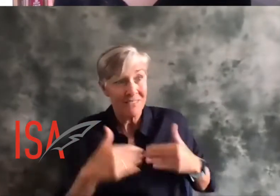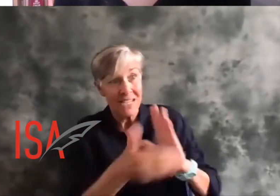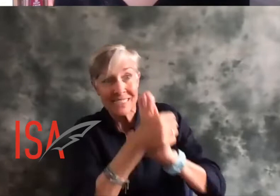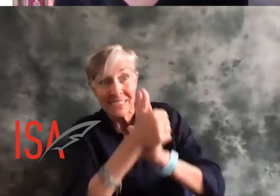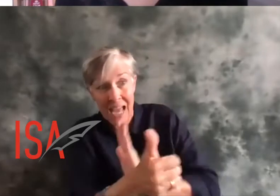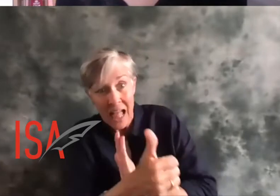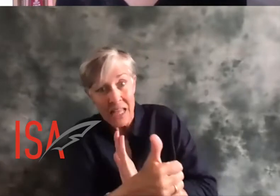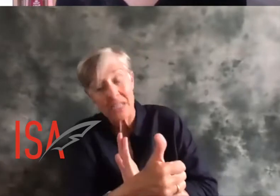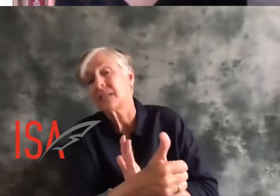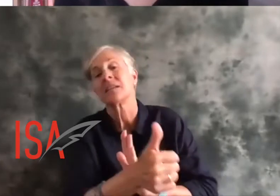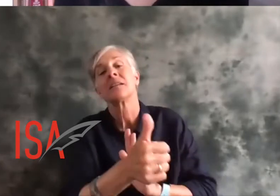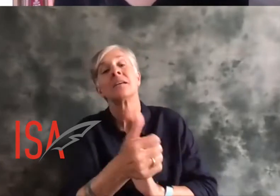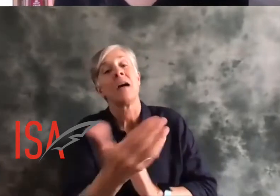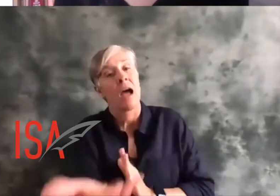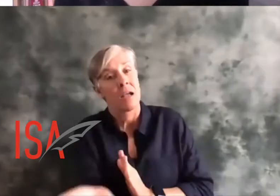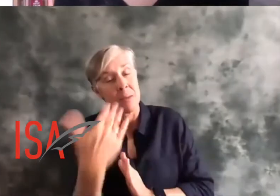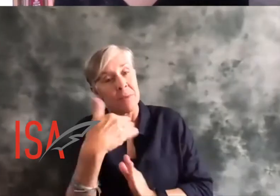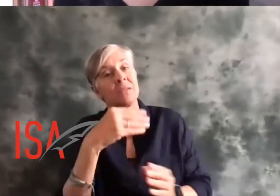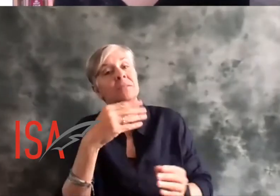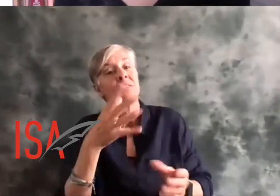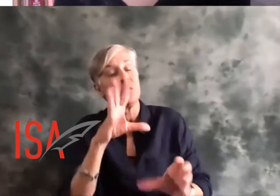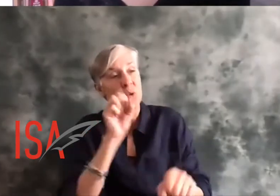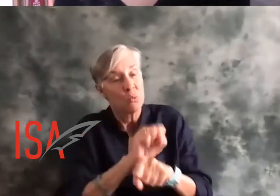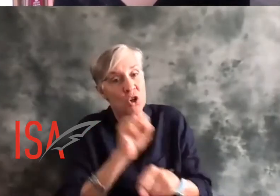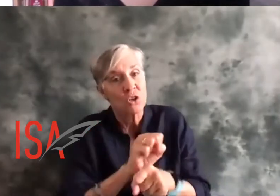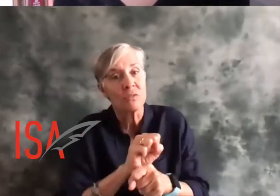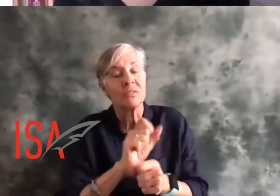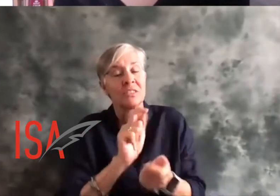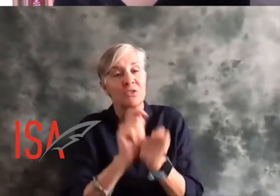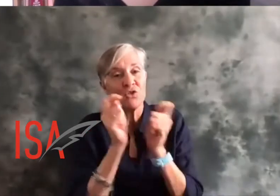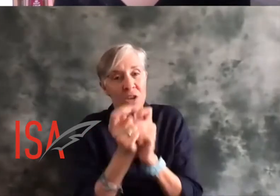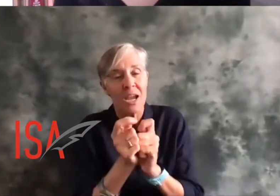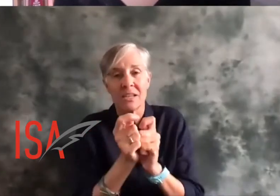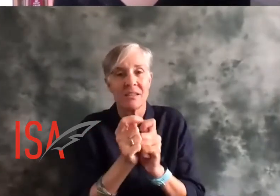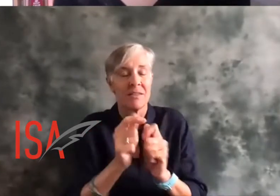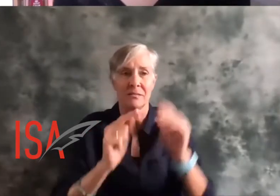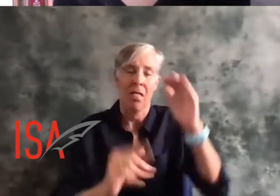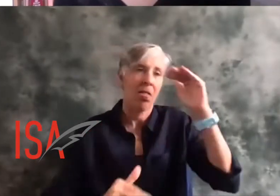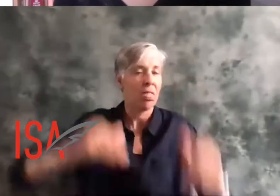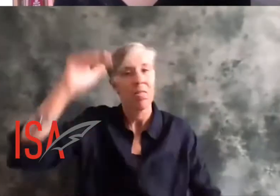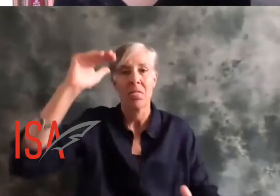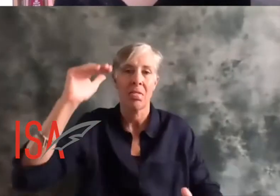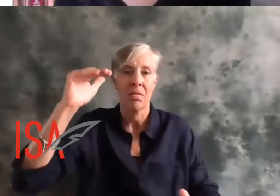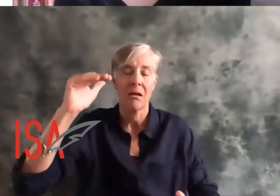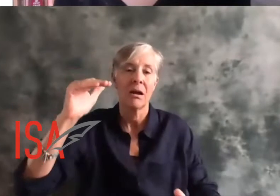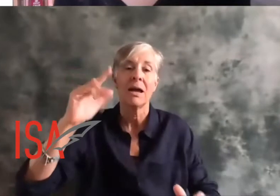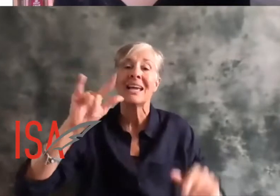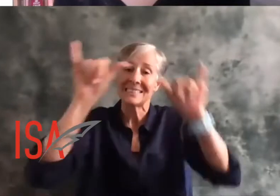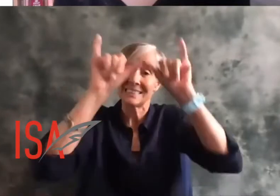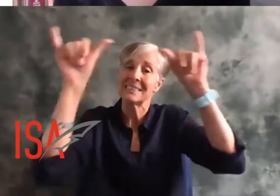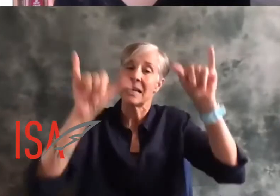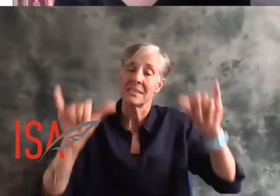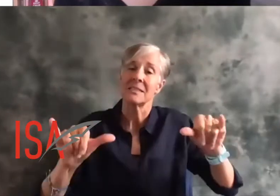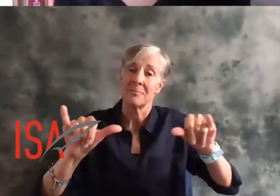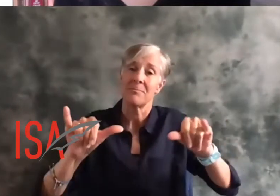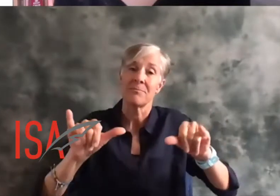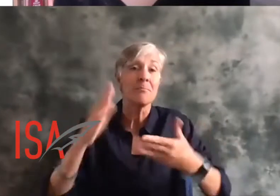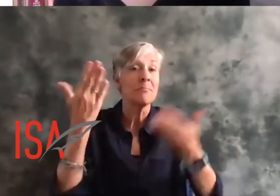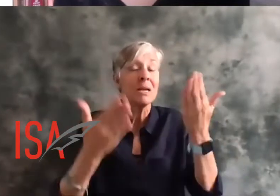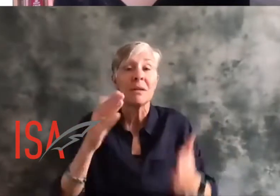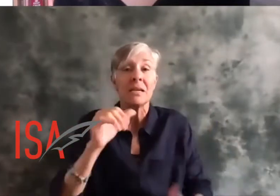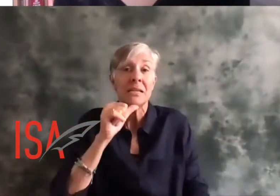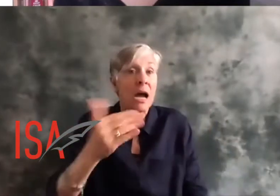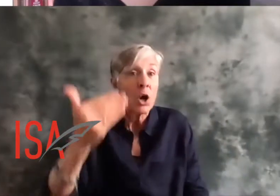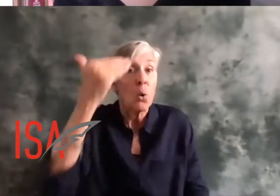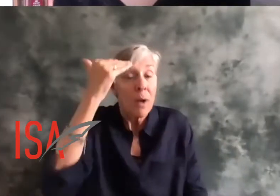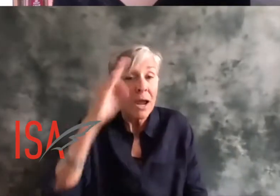come in and fix these disparities that have existed, and they have been systemic. And either unconscious bias,